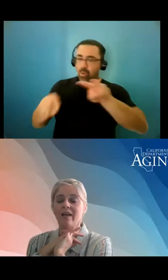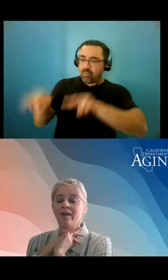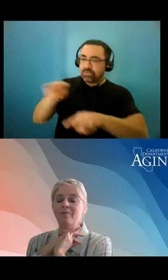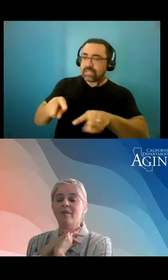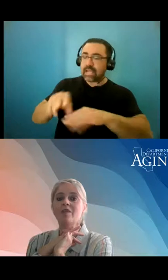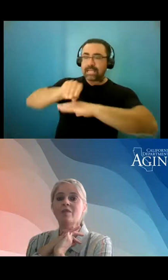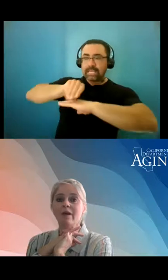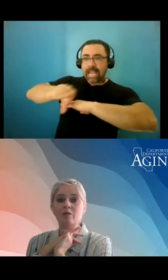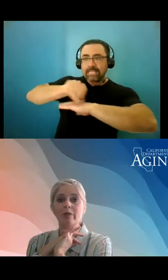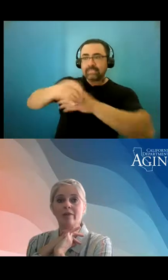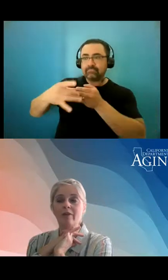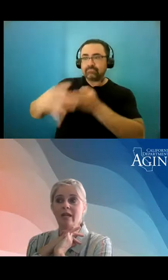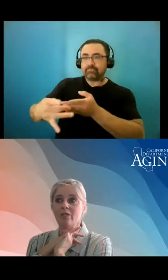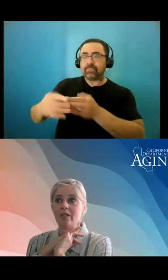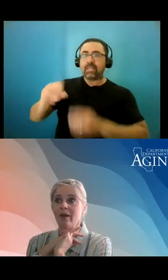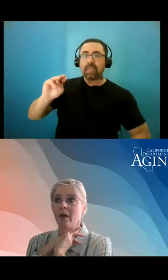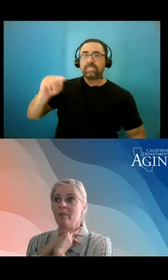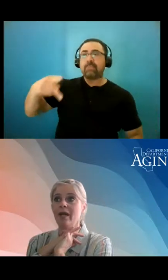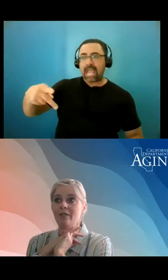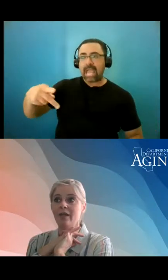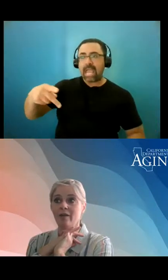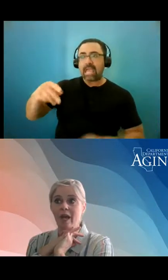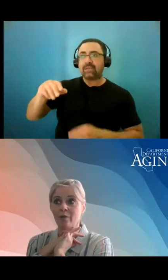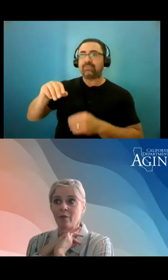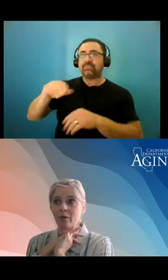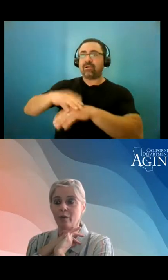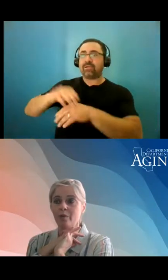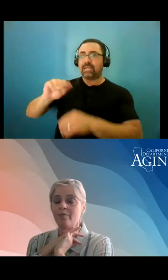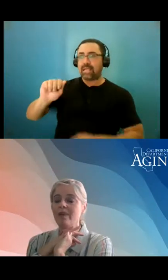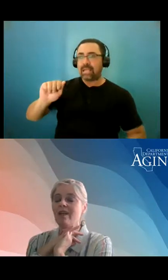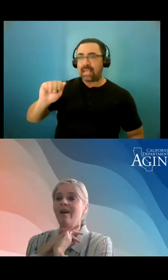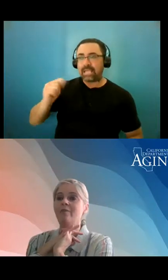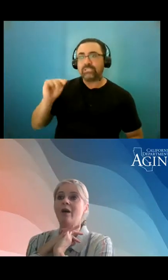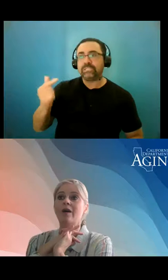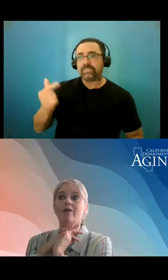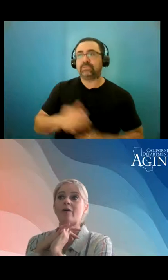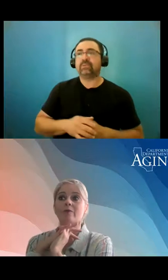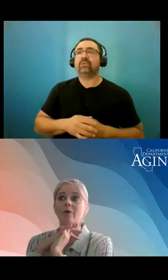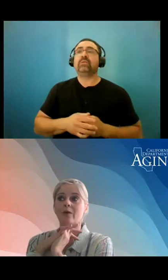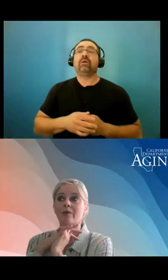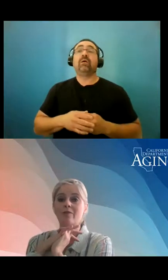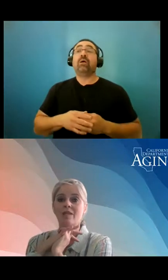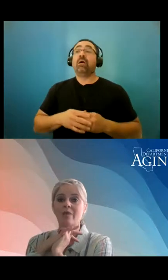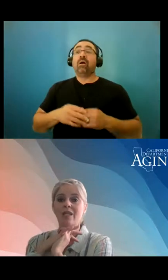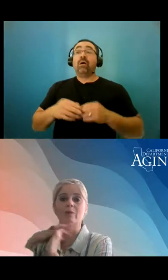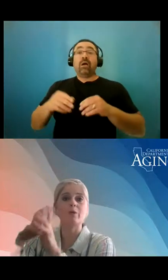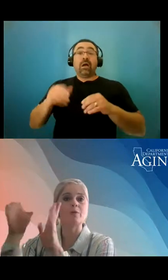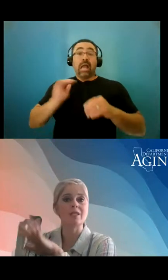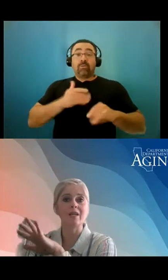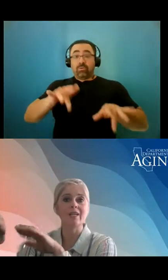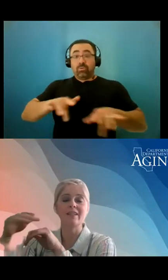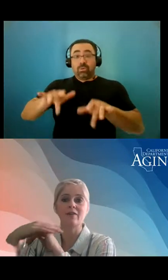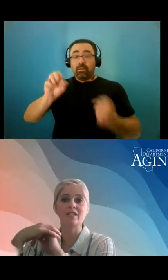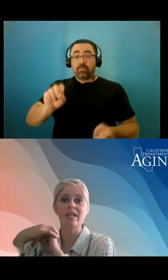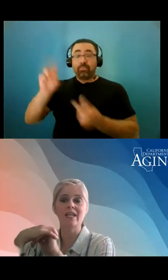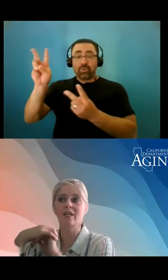guidance to the Master Plan for Aging and our cabinet work group. Our recording for this meeting will be posted